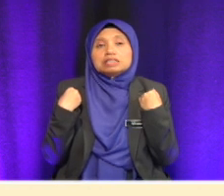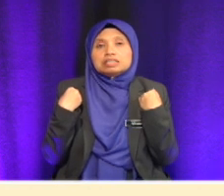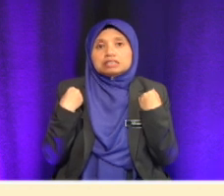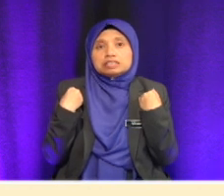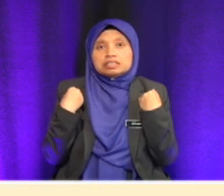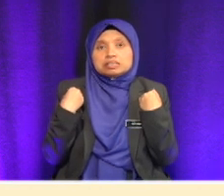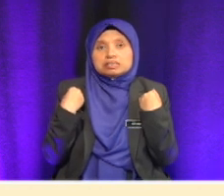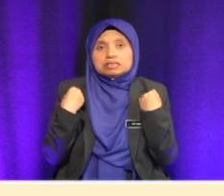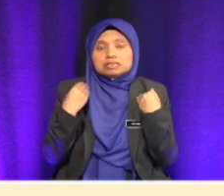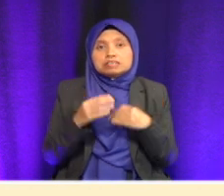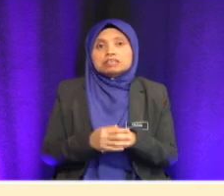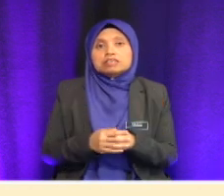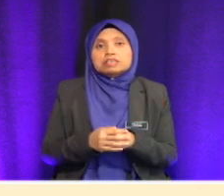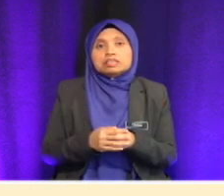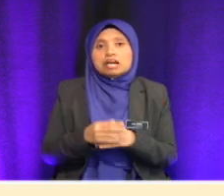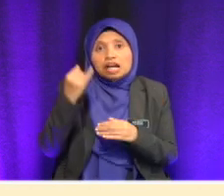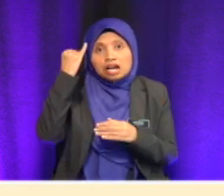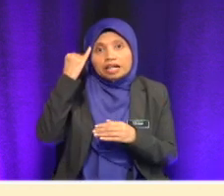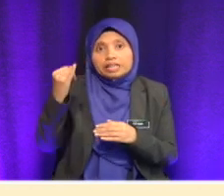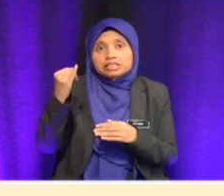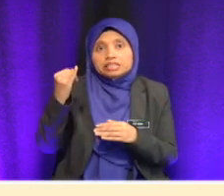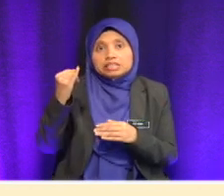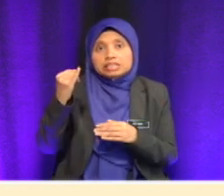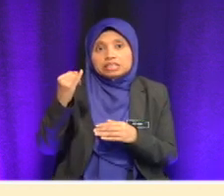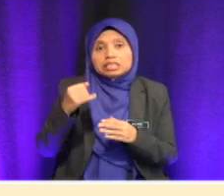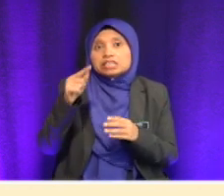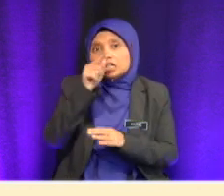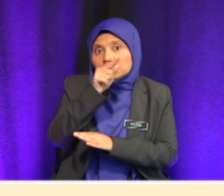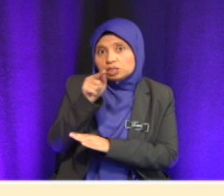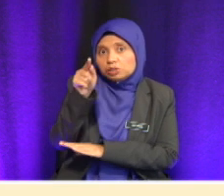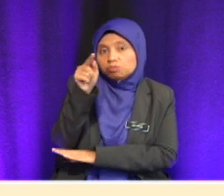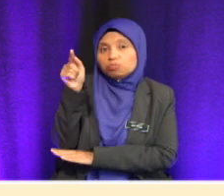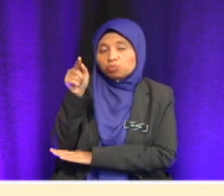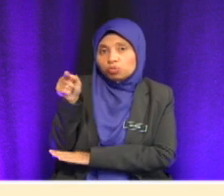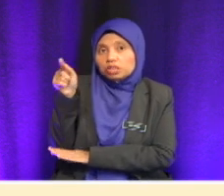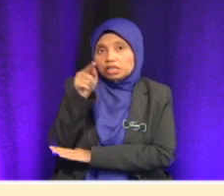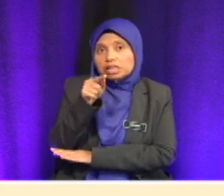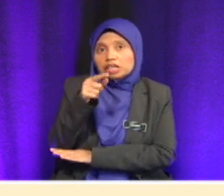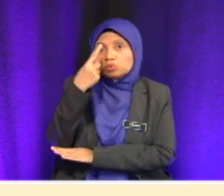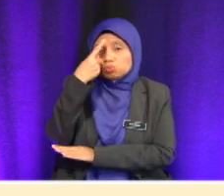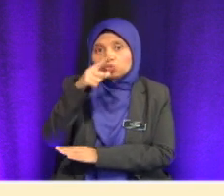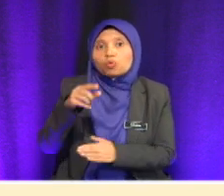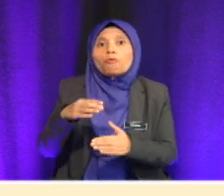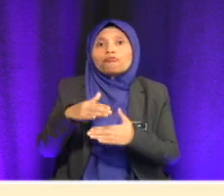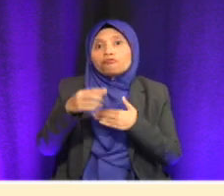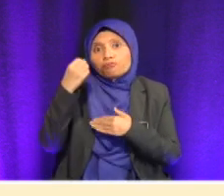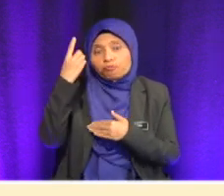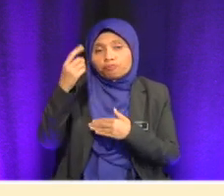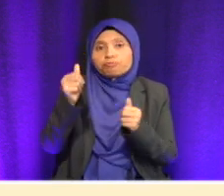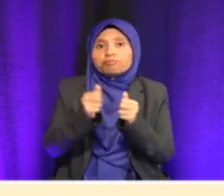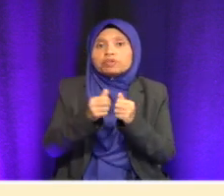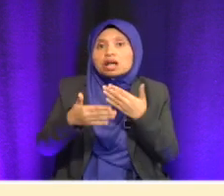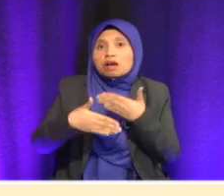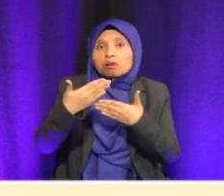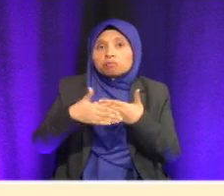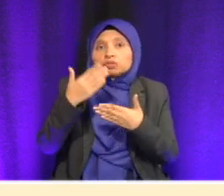advertisement, the main idea is written in bullet points. Okay. So that it will be easy for readers to further understand Right.